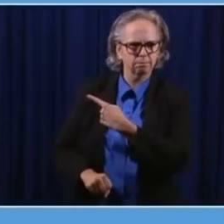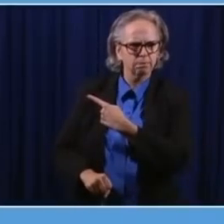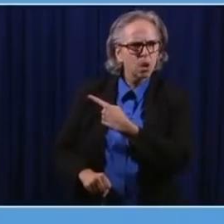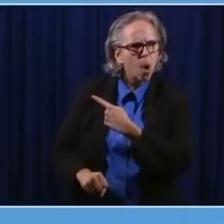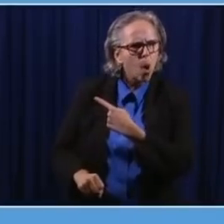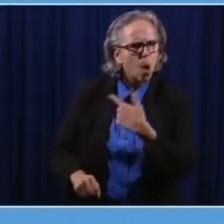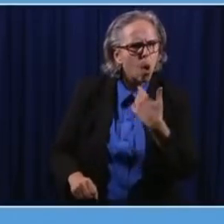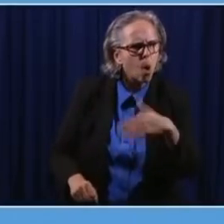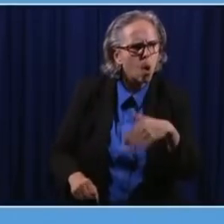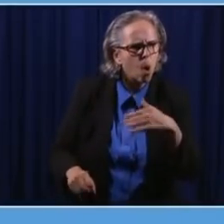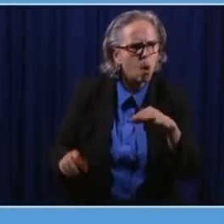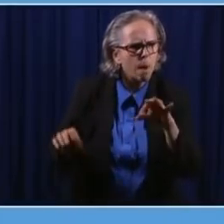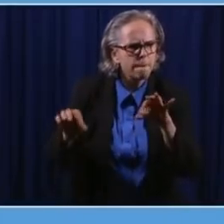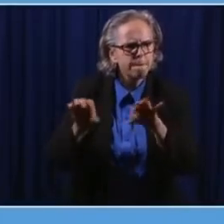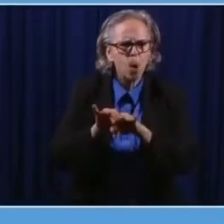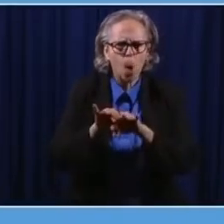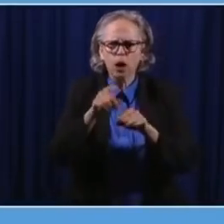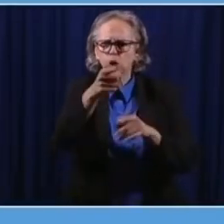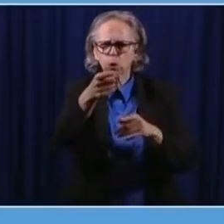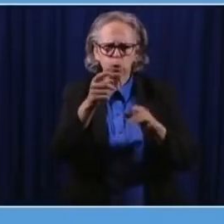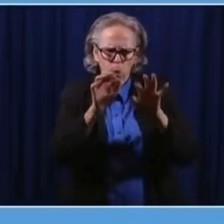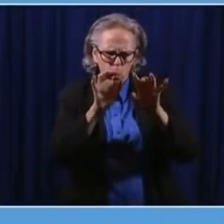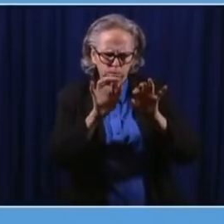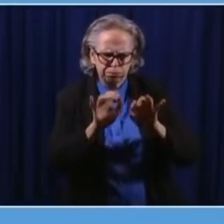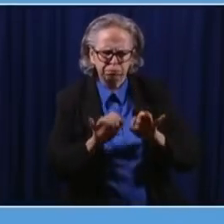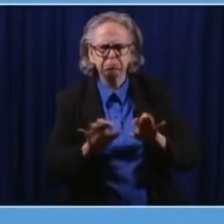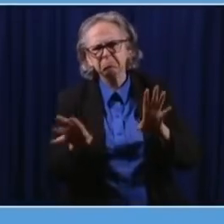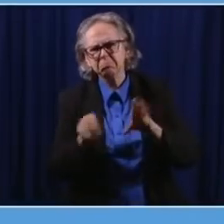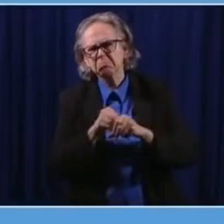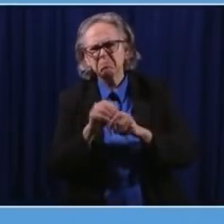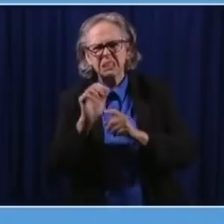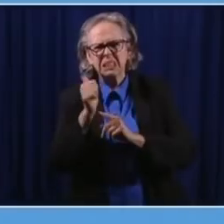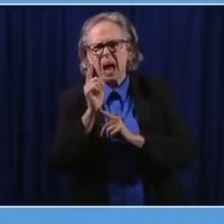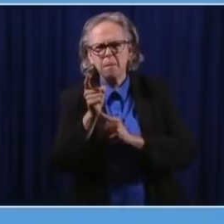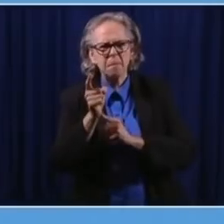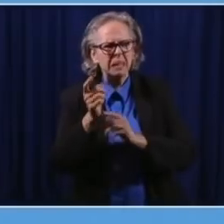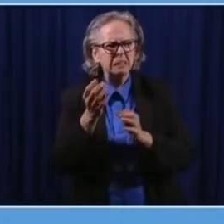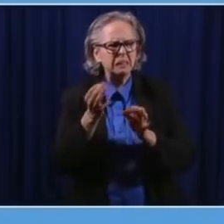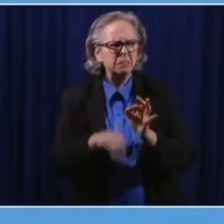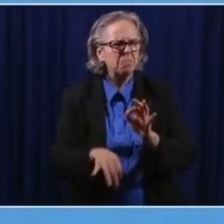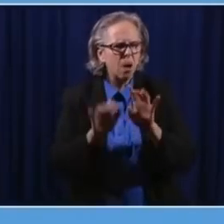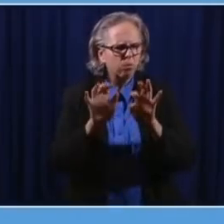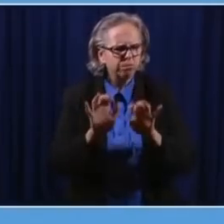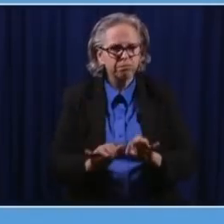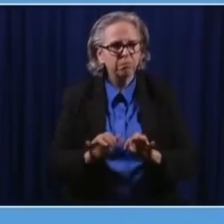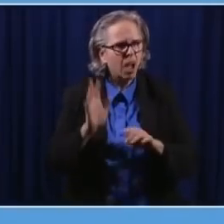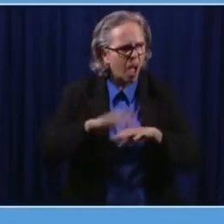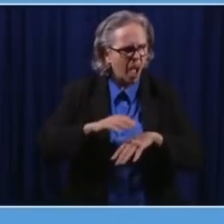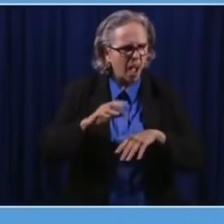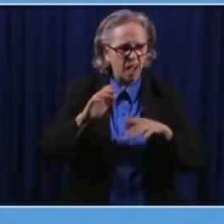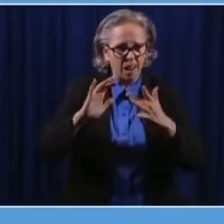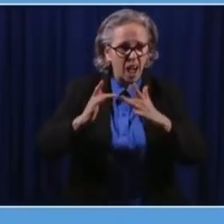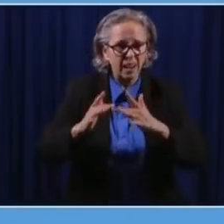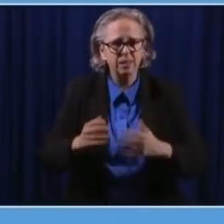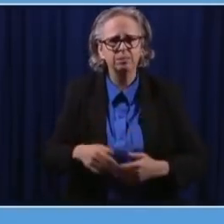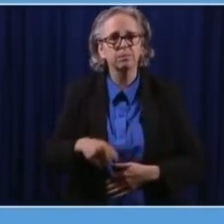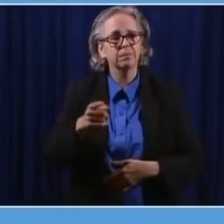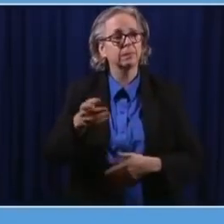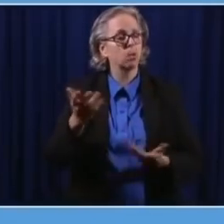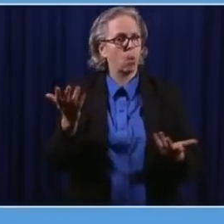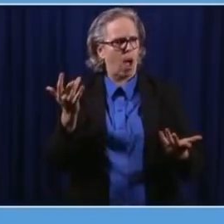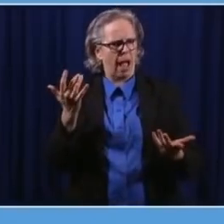to fill this out. And really, our representation in Congress will be determined by the number of Ohioans who are